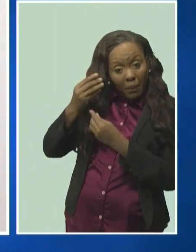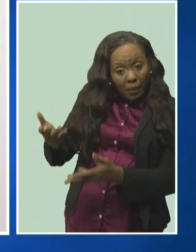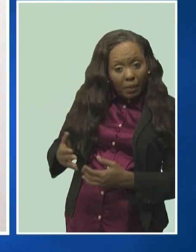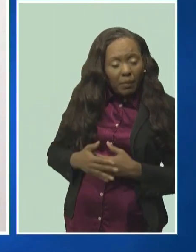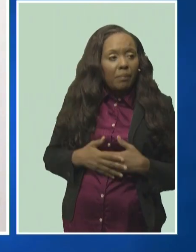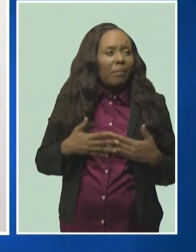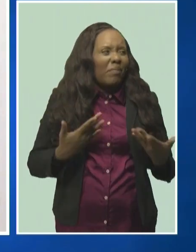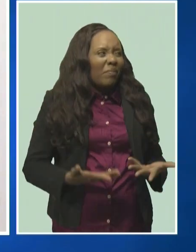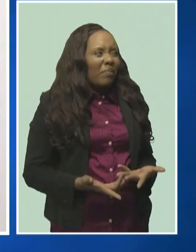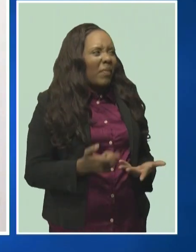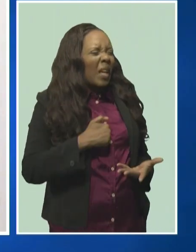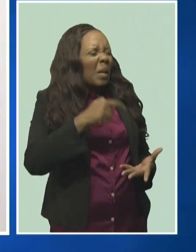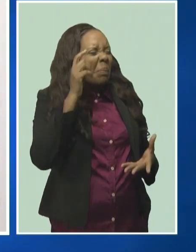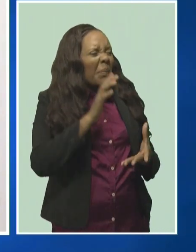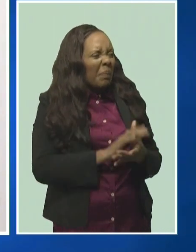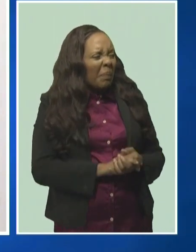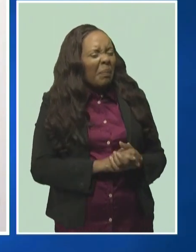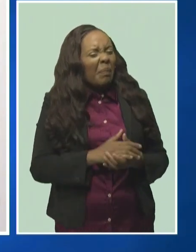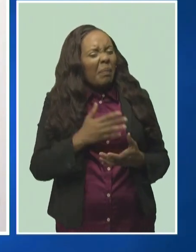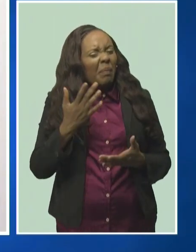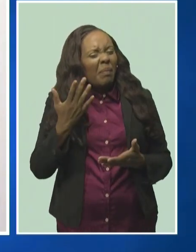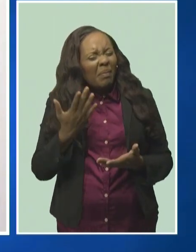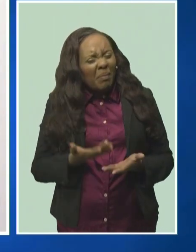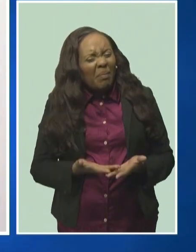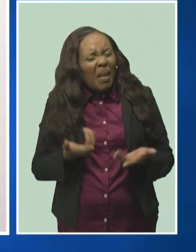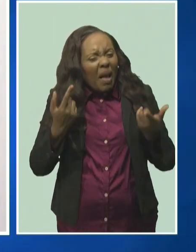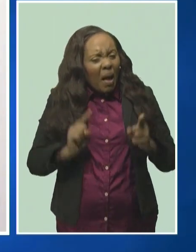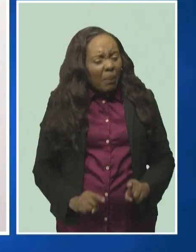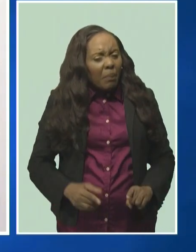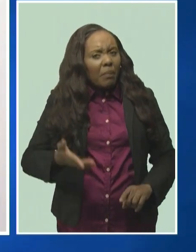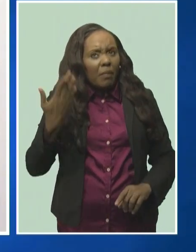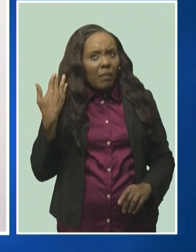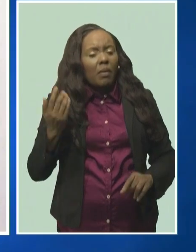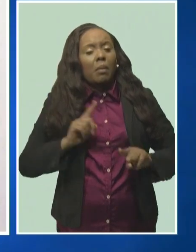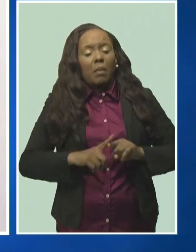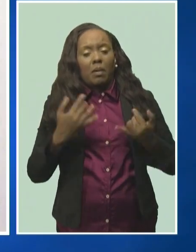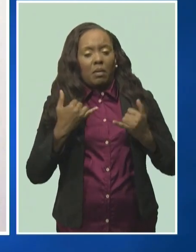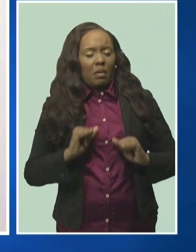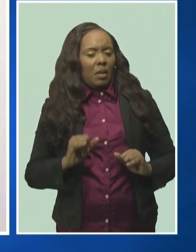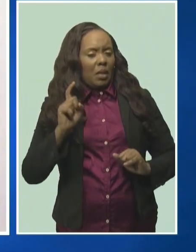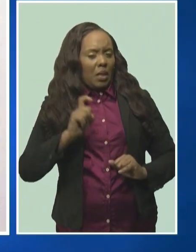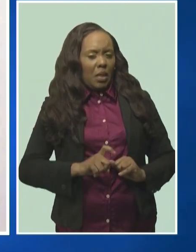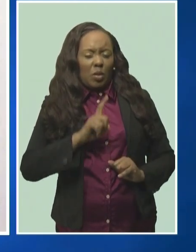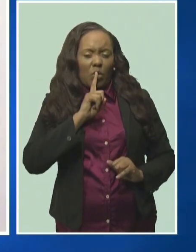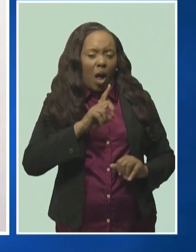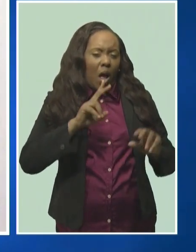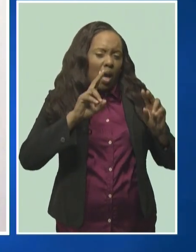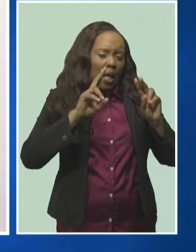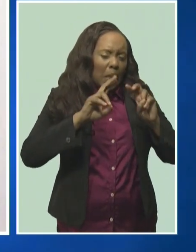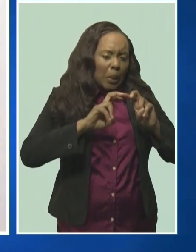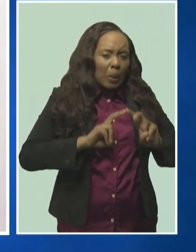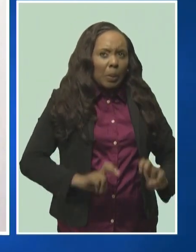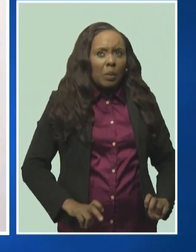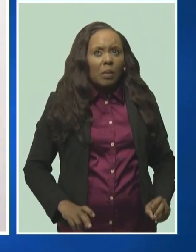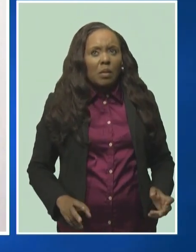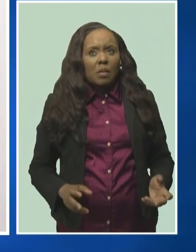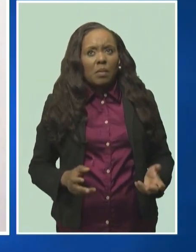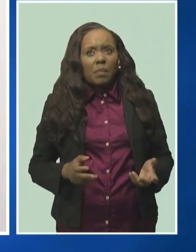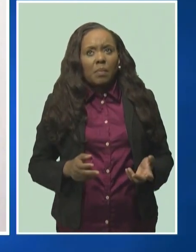cybercrime conference we had on last Friday, is to do your due diligence. It costs